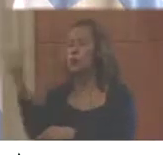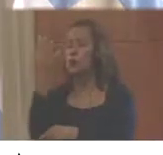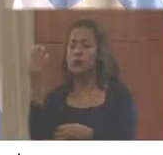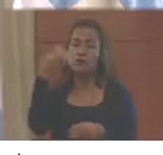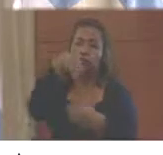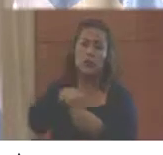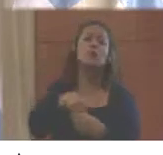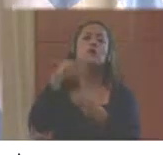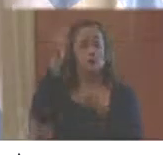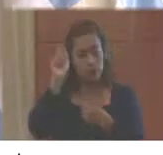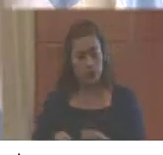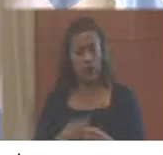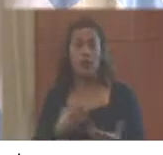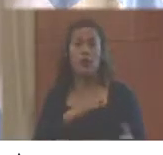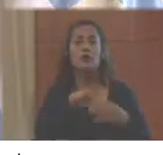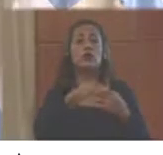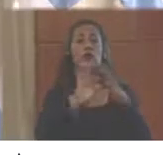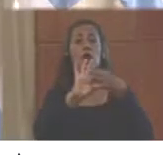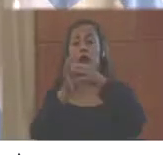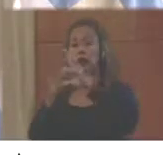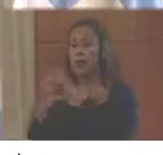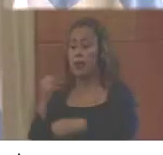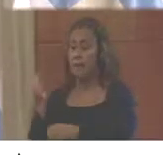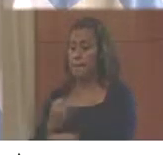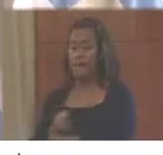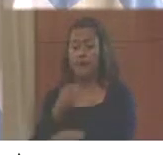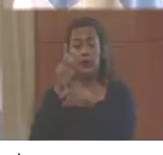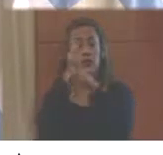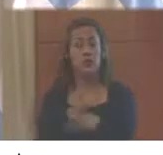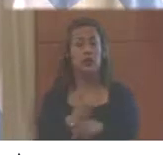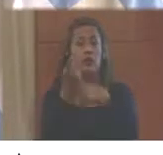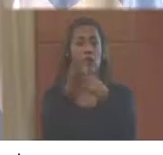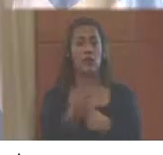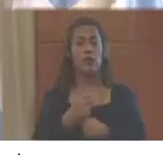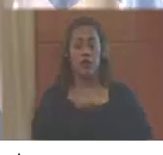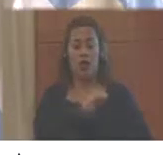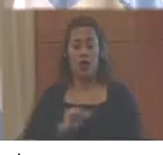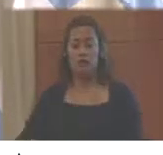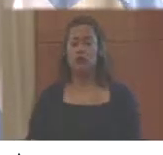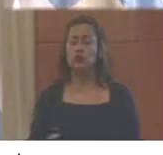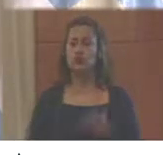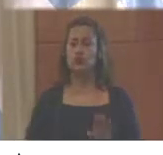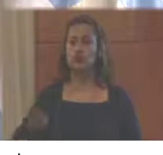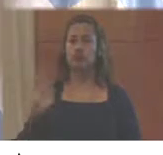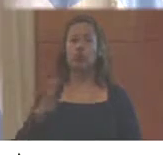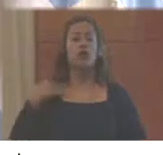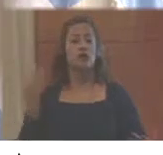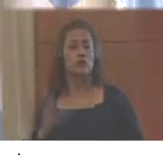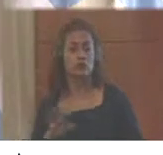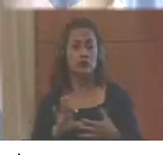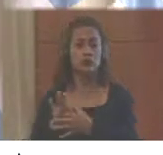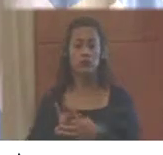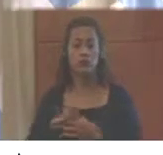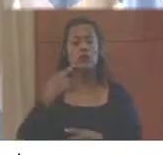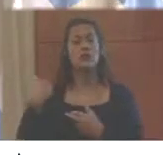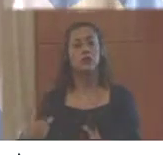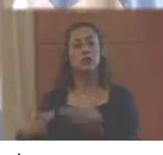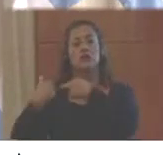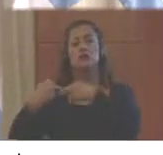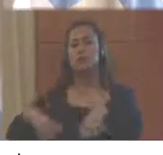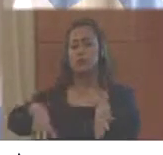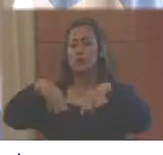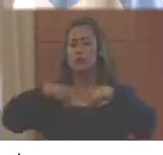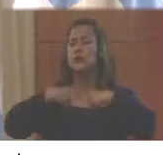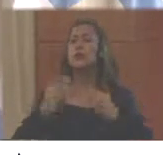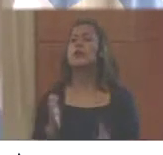is essential part in the prevention chain, and that it should assume an attitude of commitment, linkage,